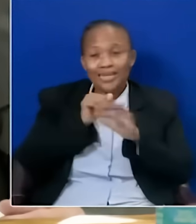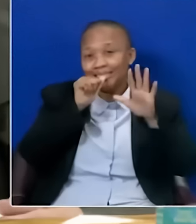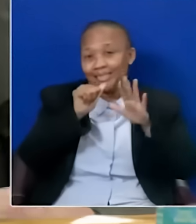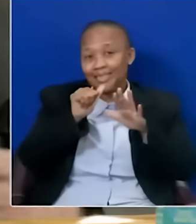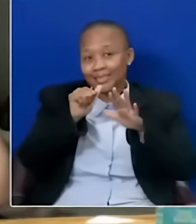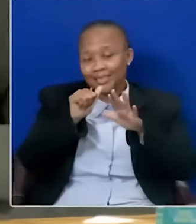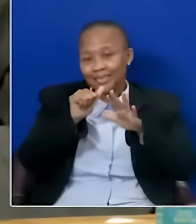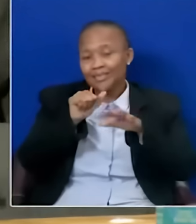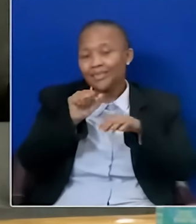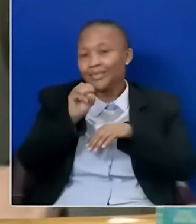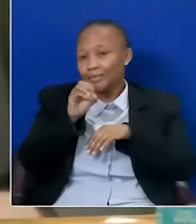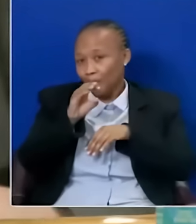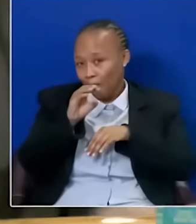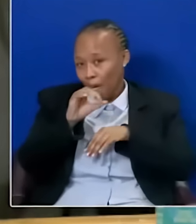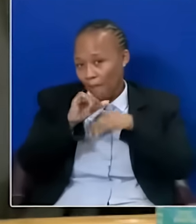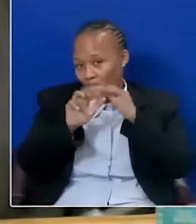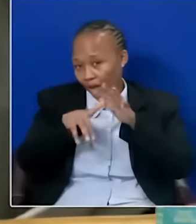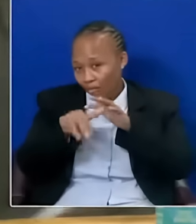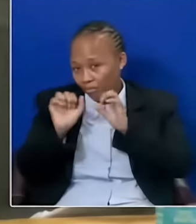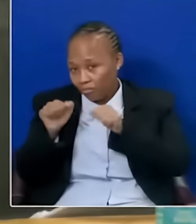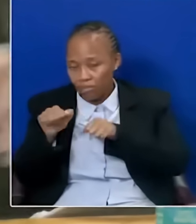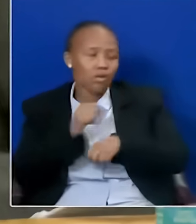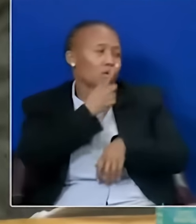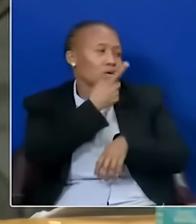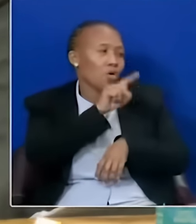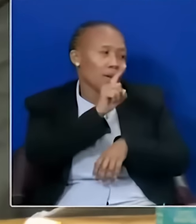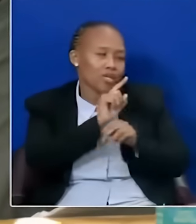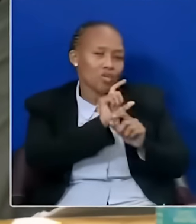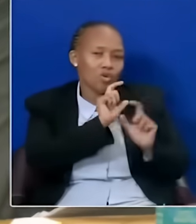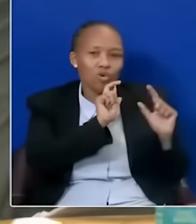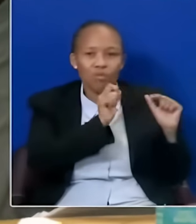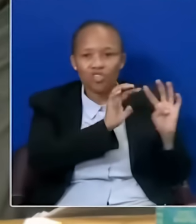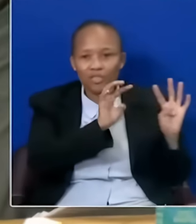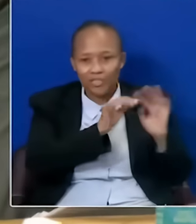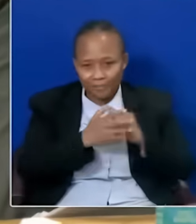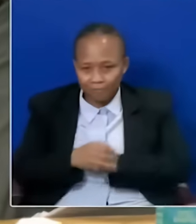That is correct, Commissioners. Then if you go to